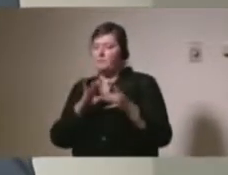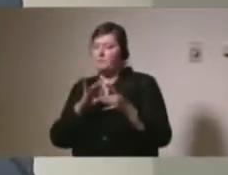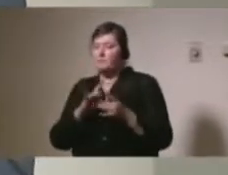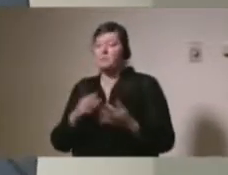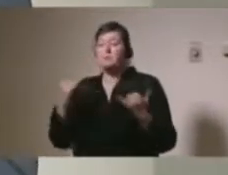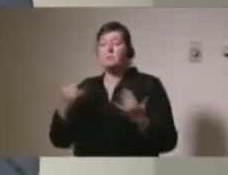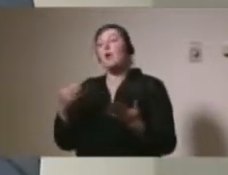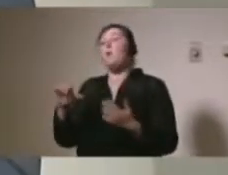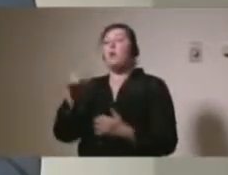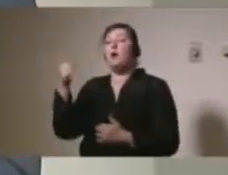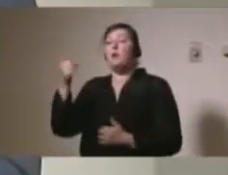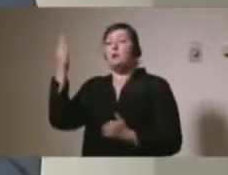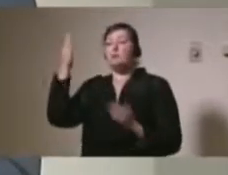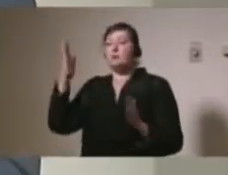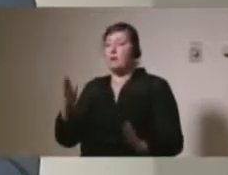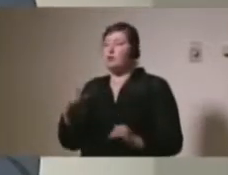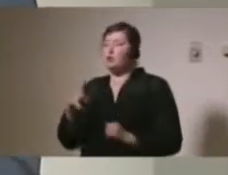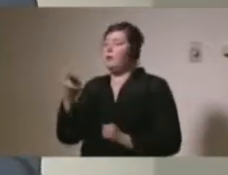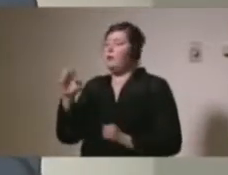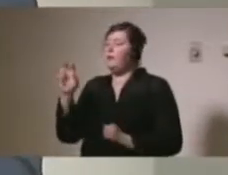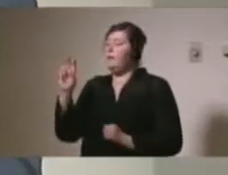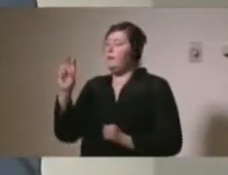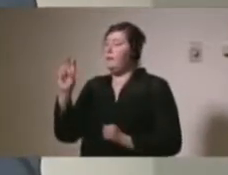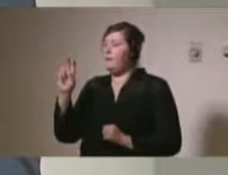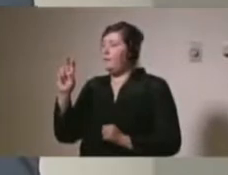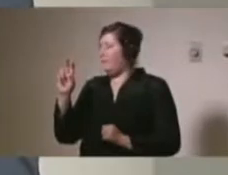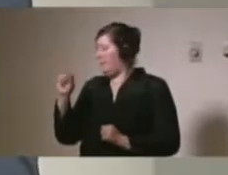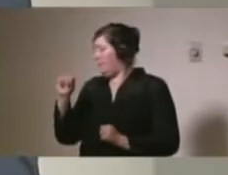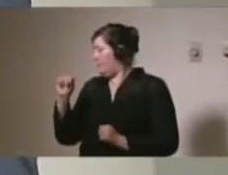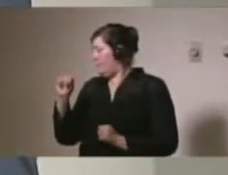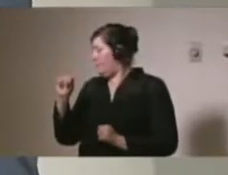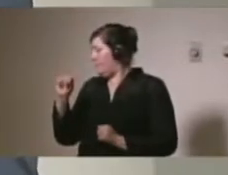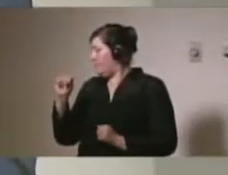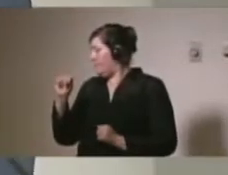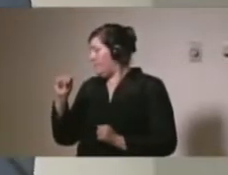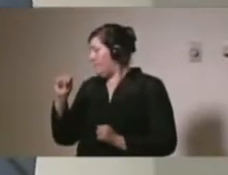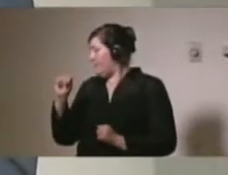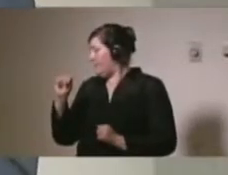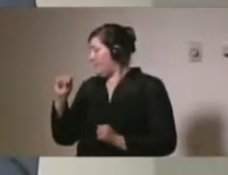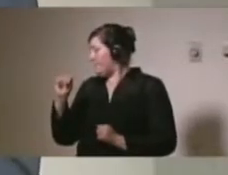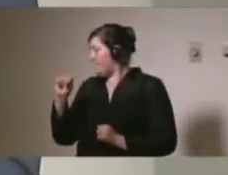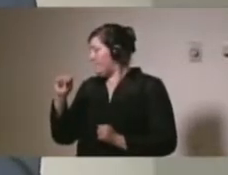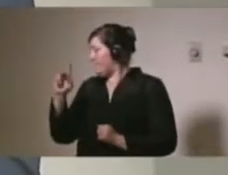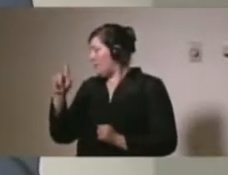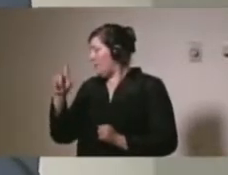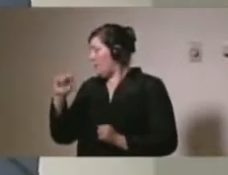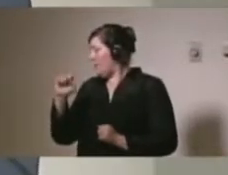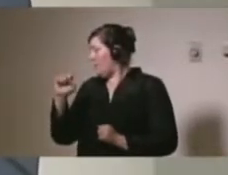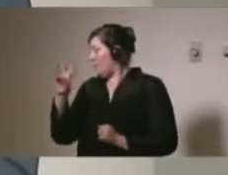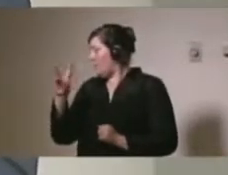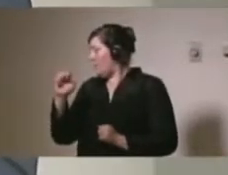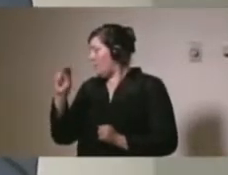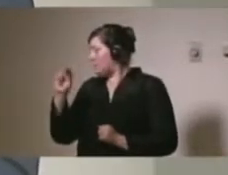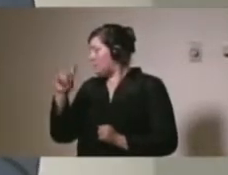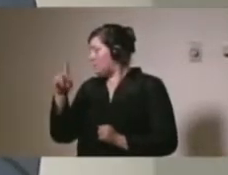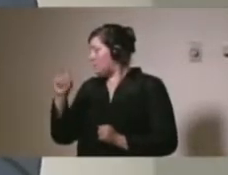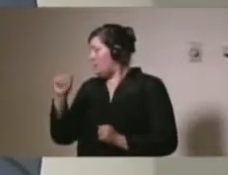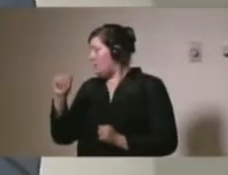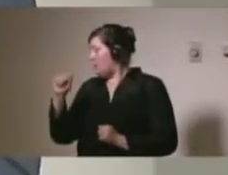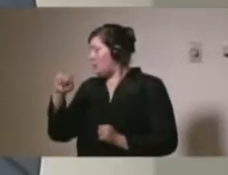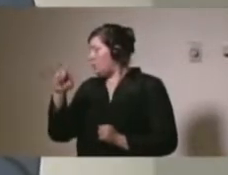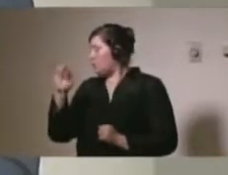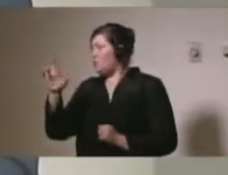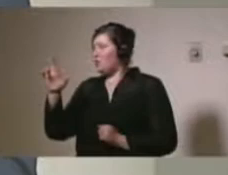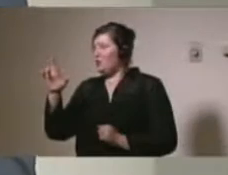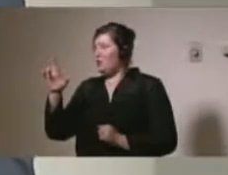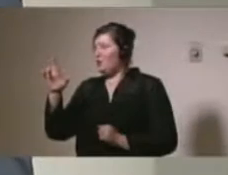Jr. So he's working with Unifor, but he's working too with a group Making Waves. So